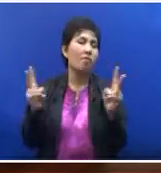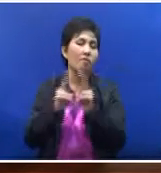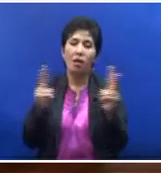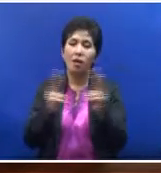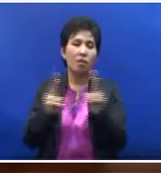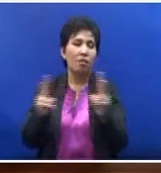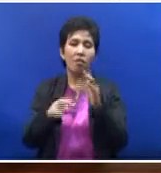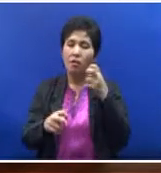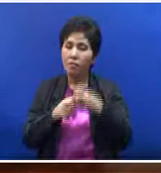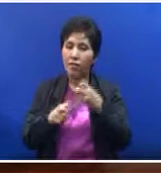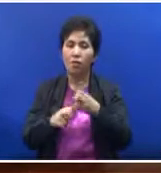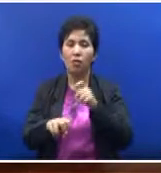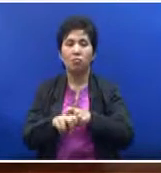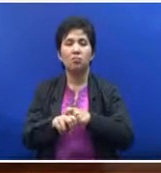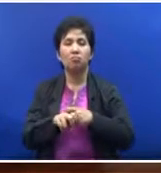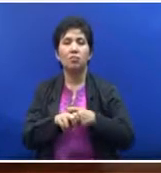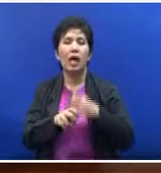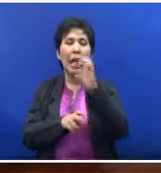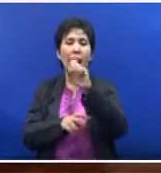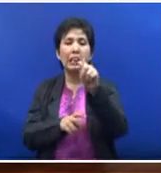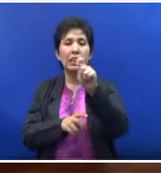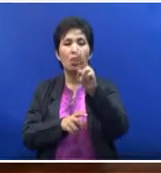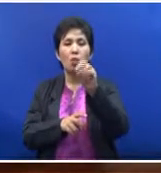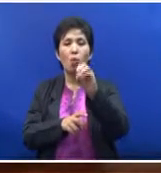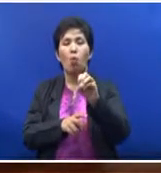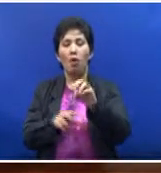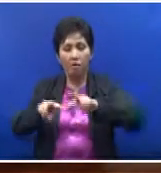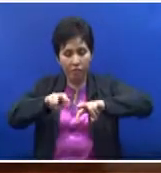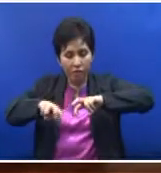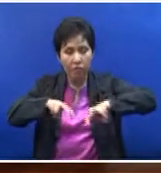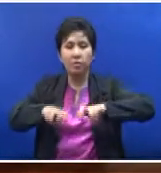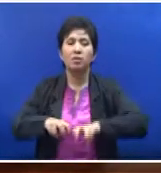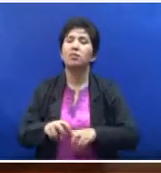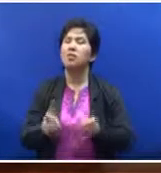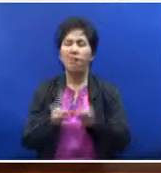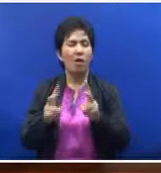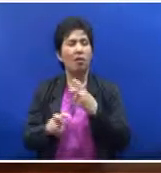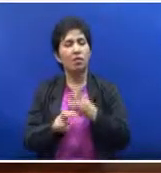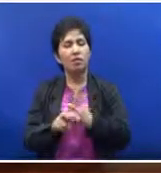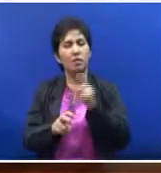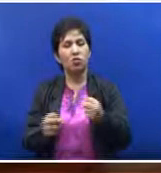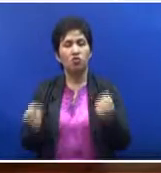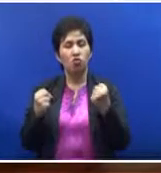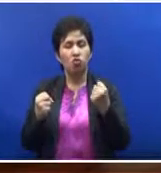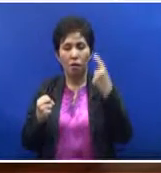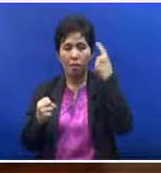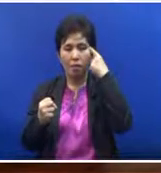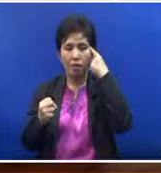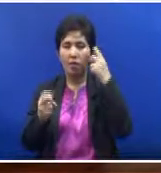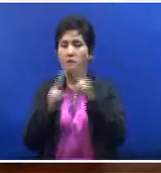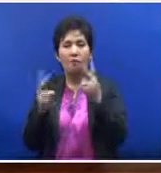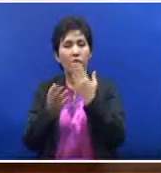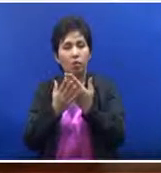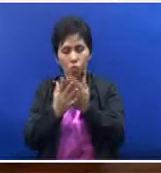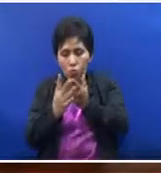very difficult to conduct ethnographic research. Okay, so you need to have strong mind in order to really